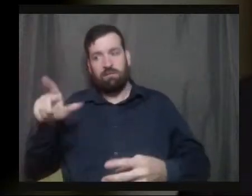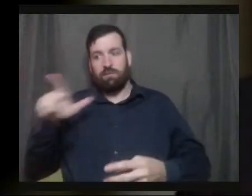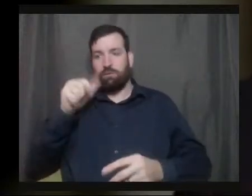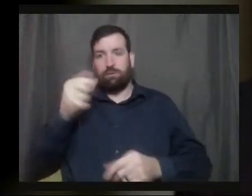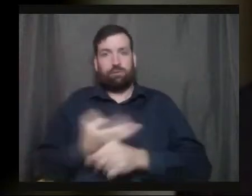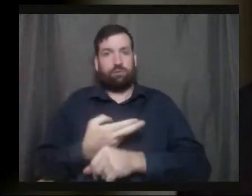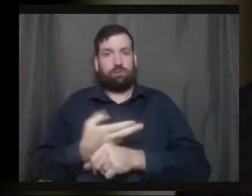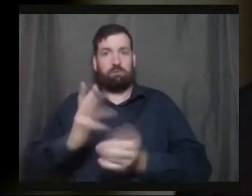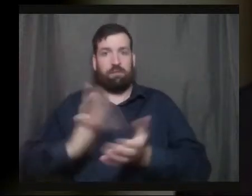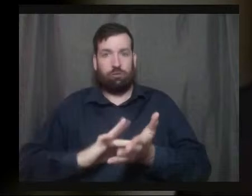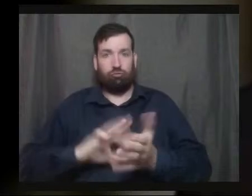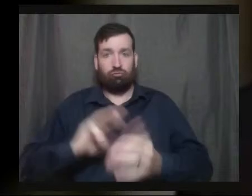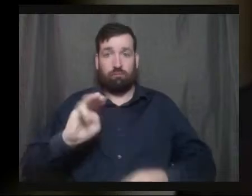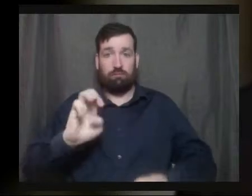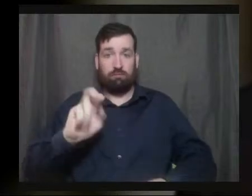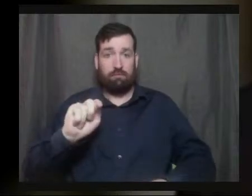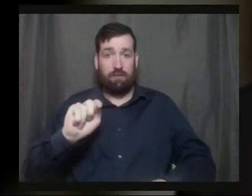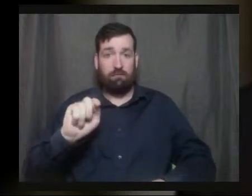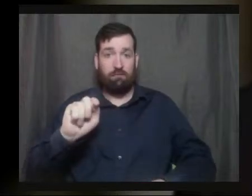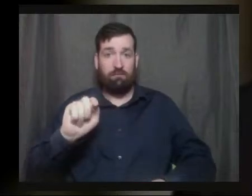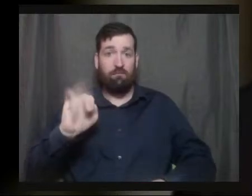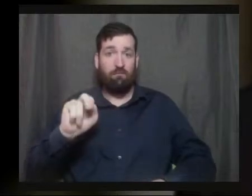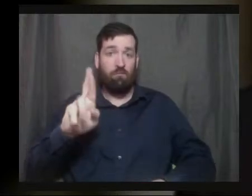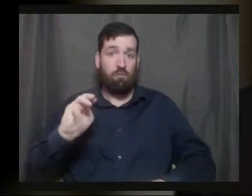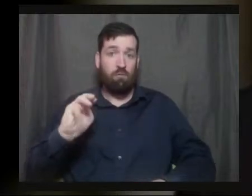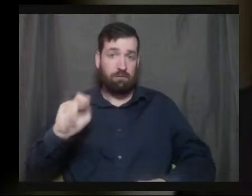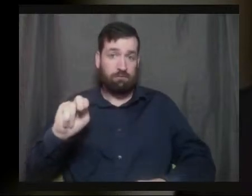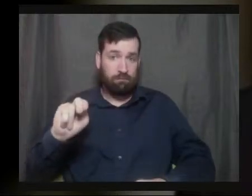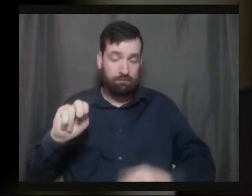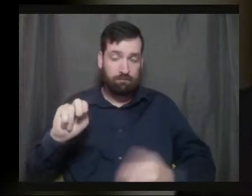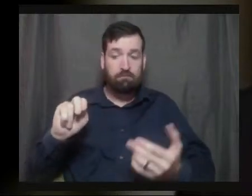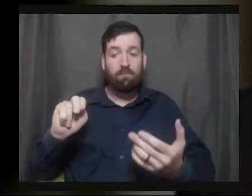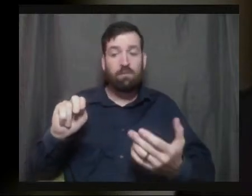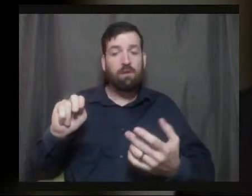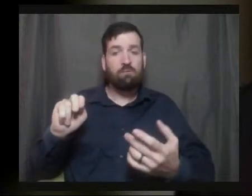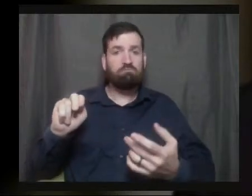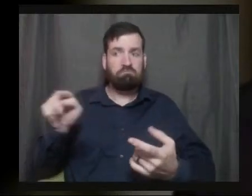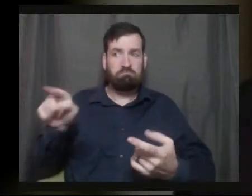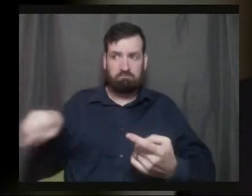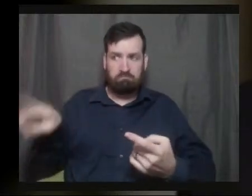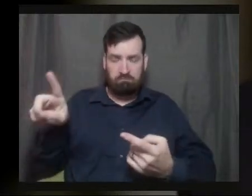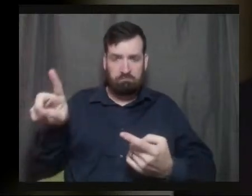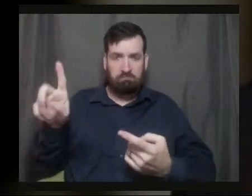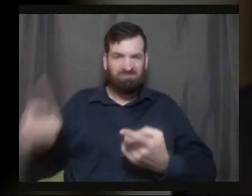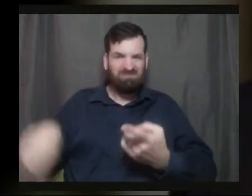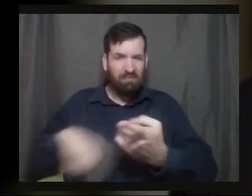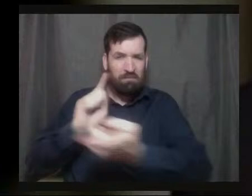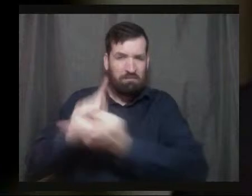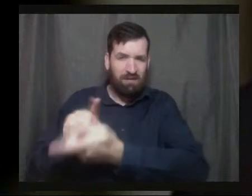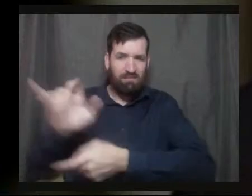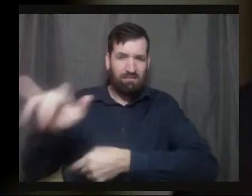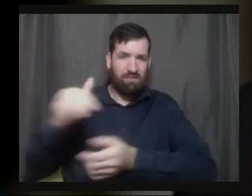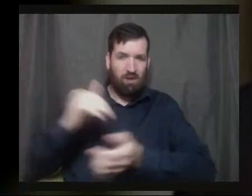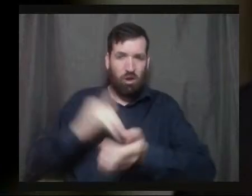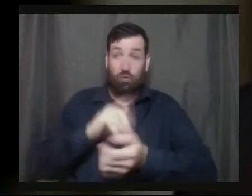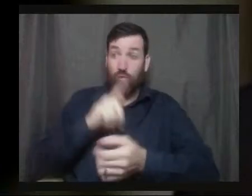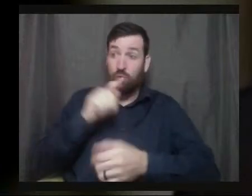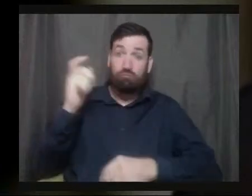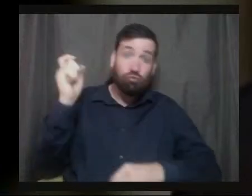are planning on bearing children in the near future, that they meet with the doctor that had originally prescribed that